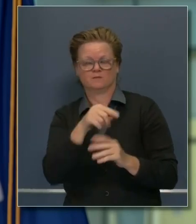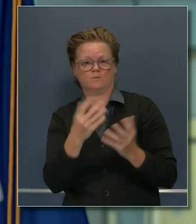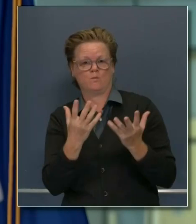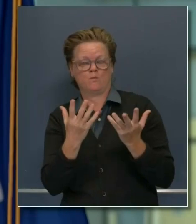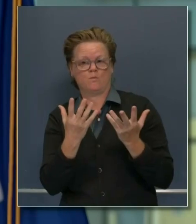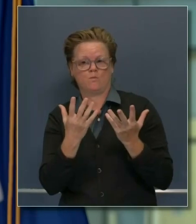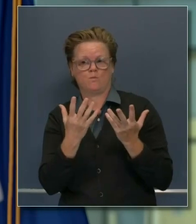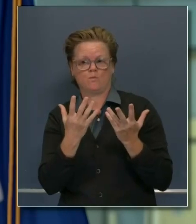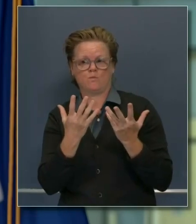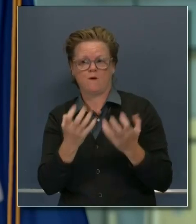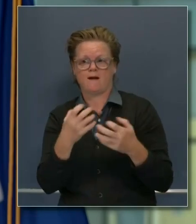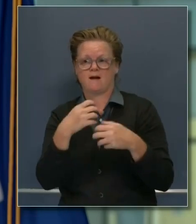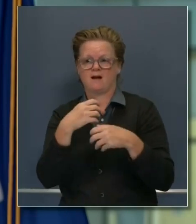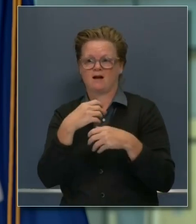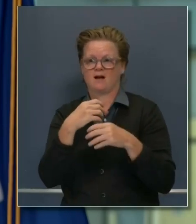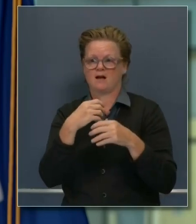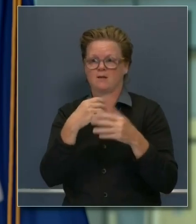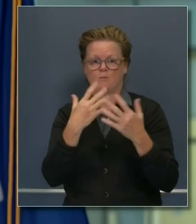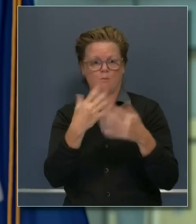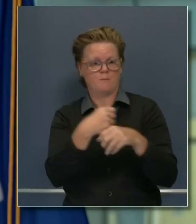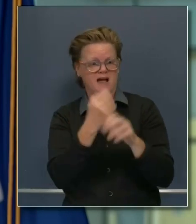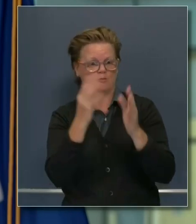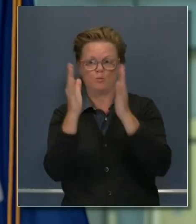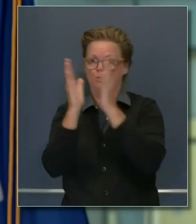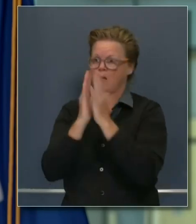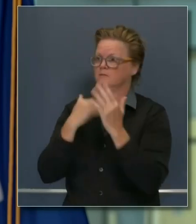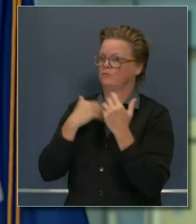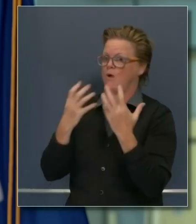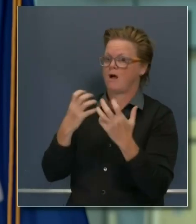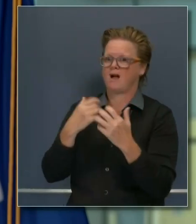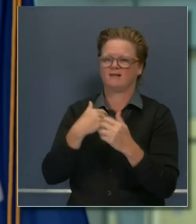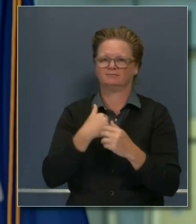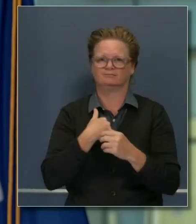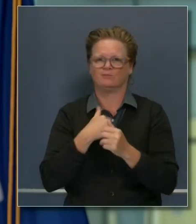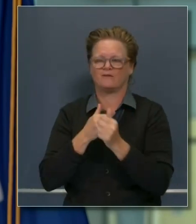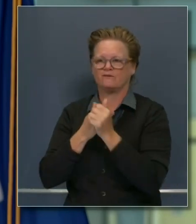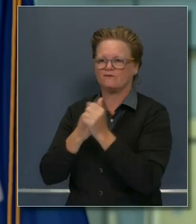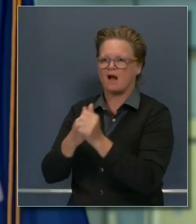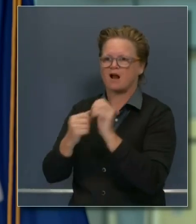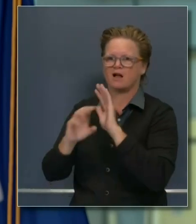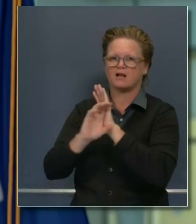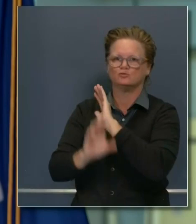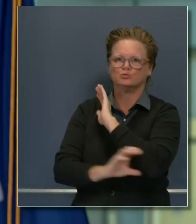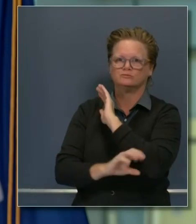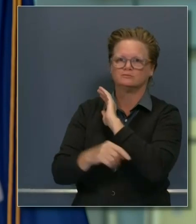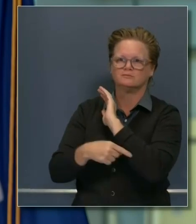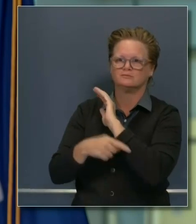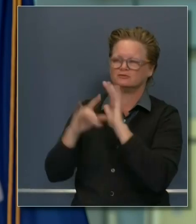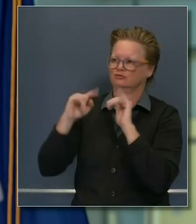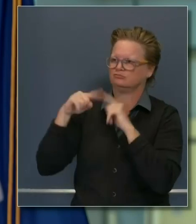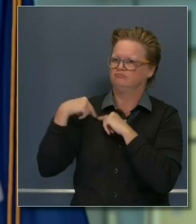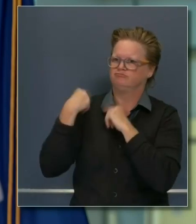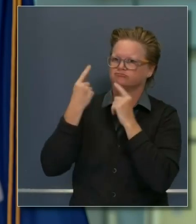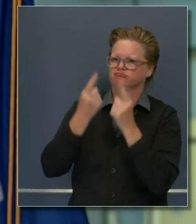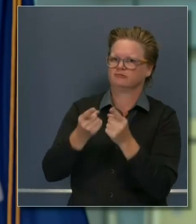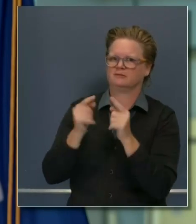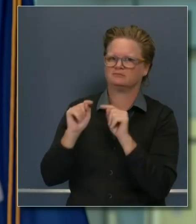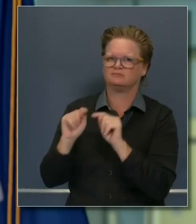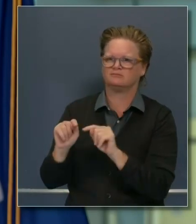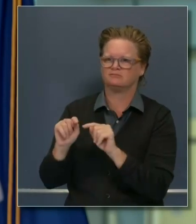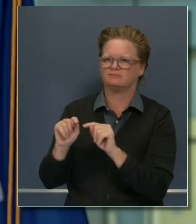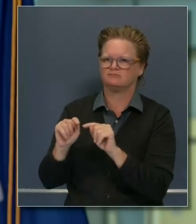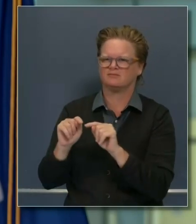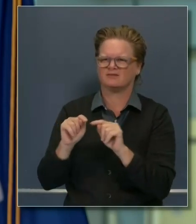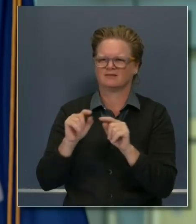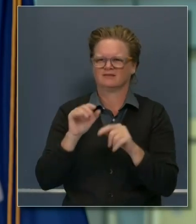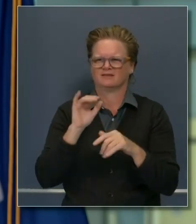and the framework that has lasted hundreds and hundreds of years. And so, with respect, I defer out of the wisdom of our